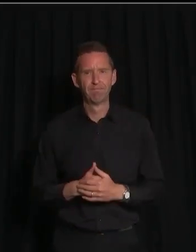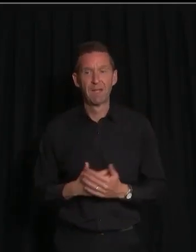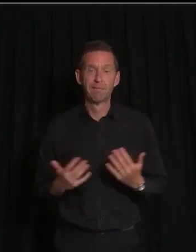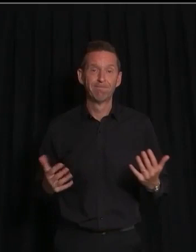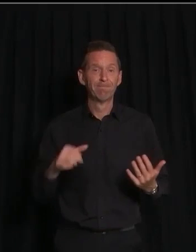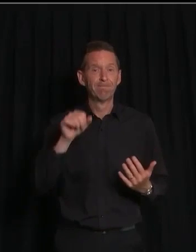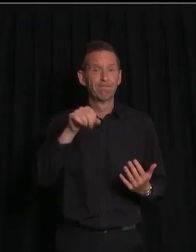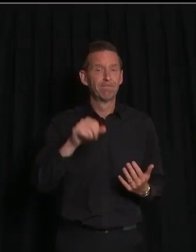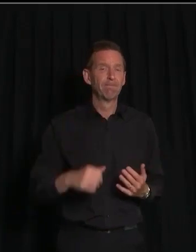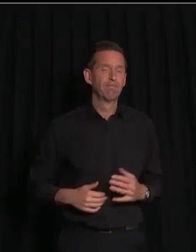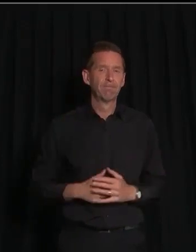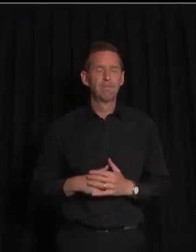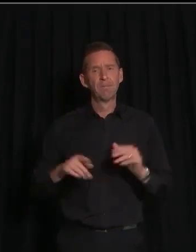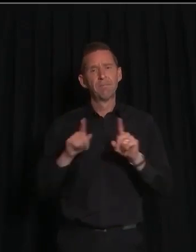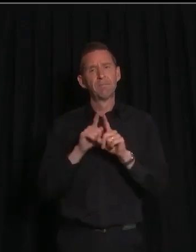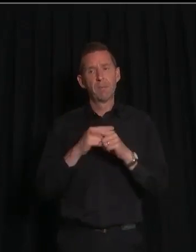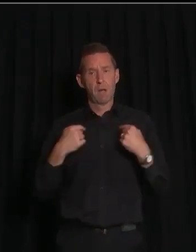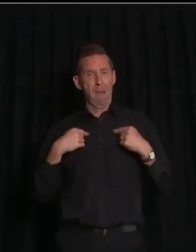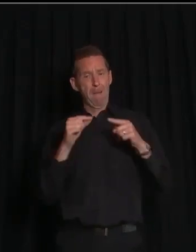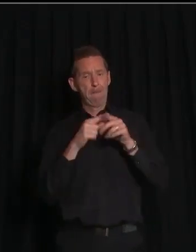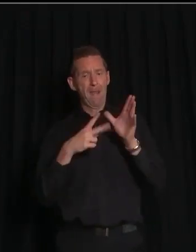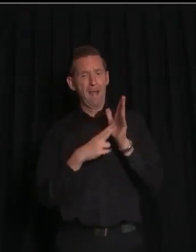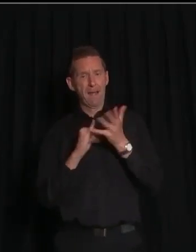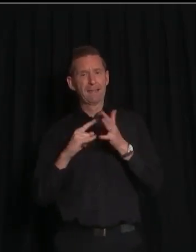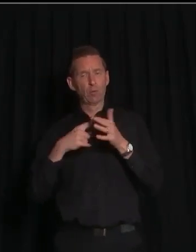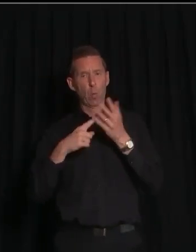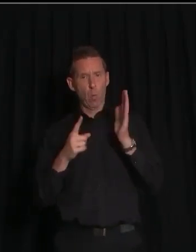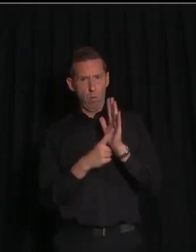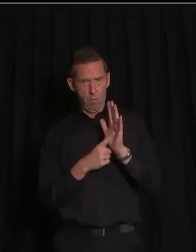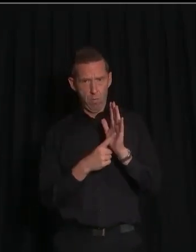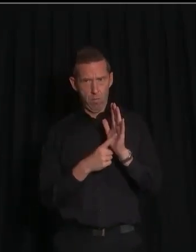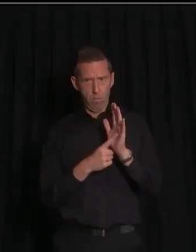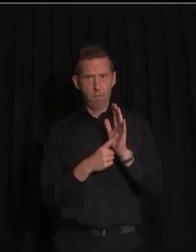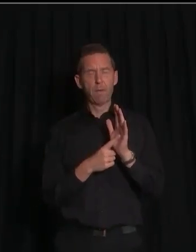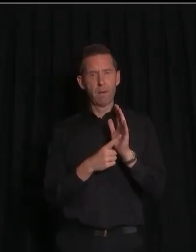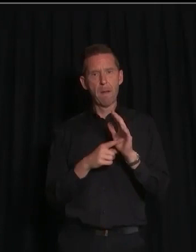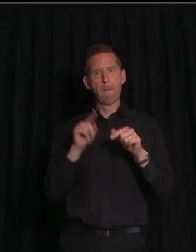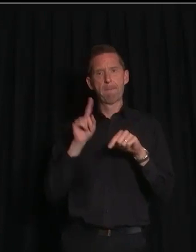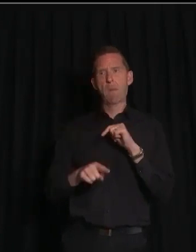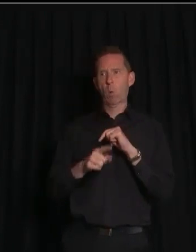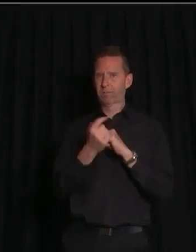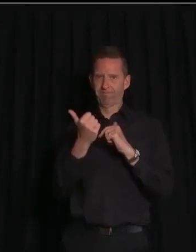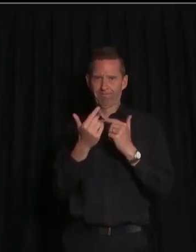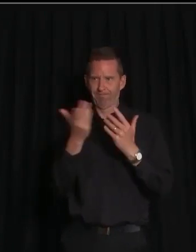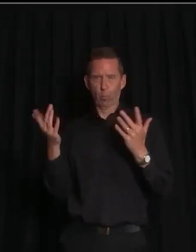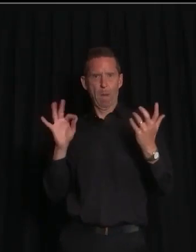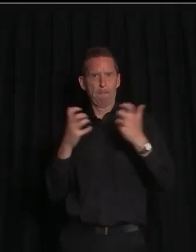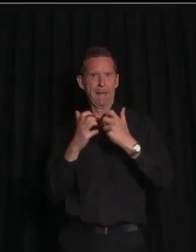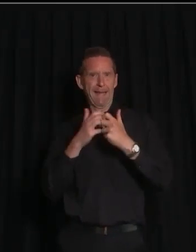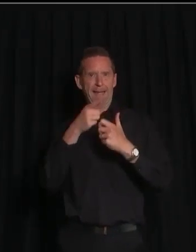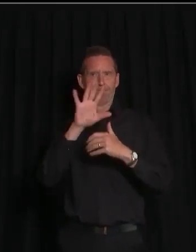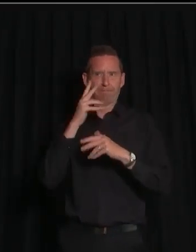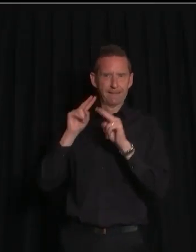yeah, I'm also pansexual, another not very often represented identity,